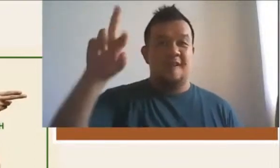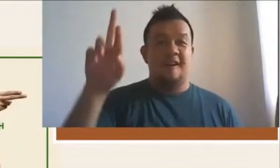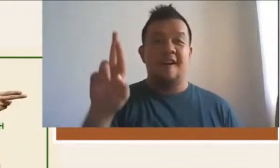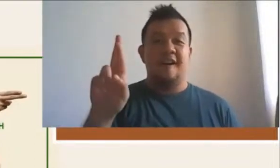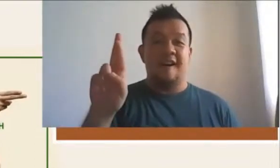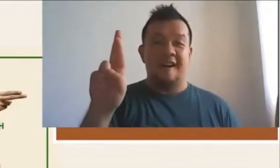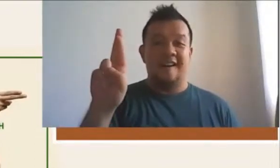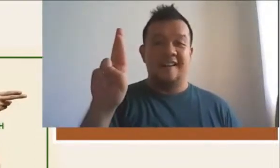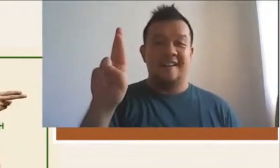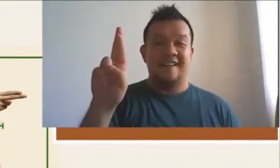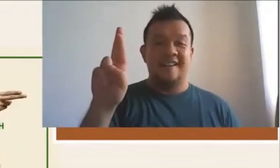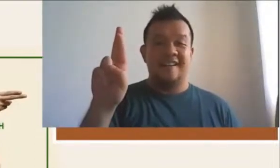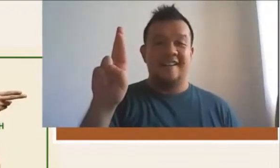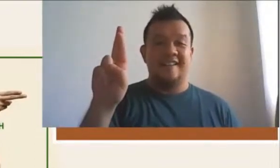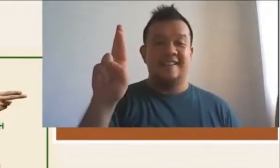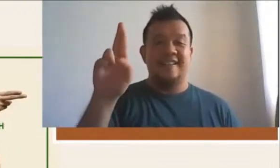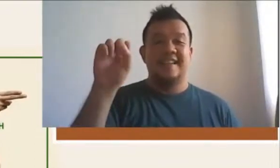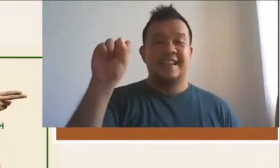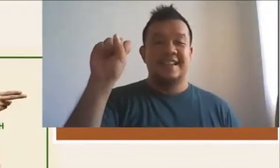T,